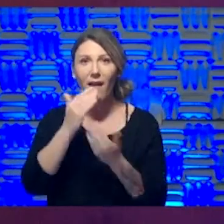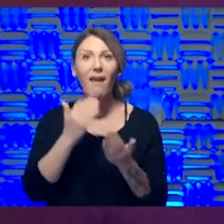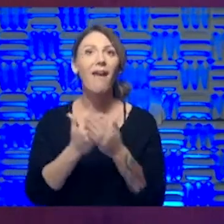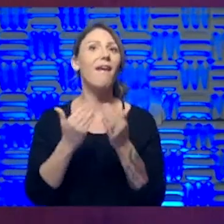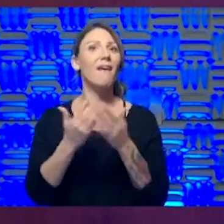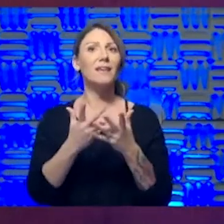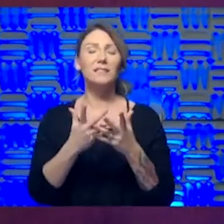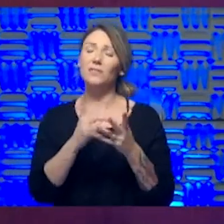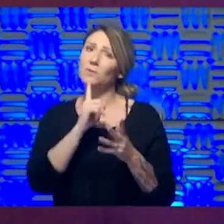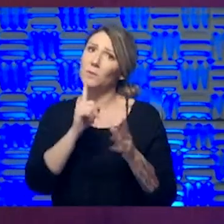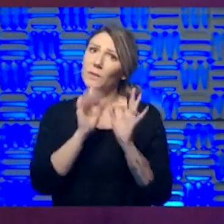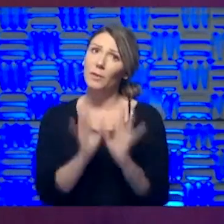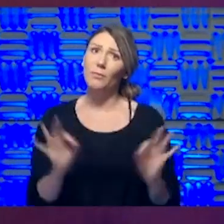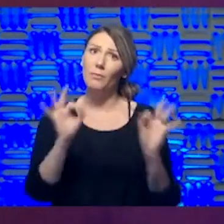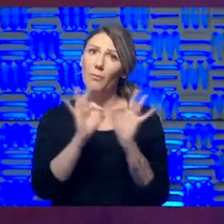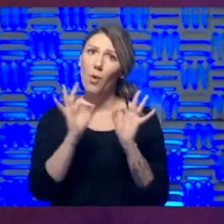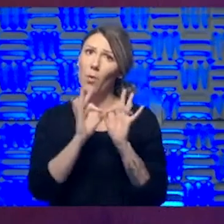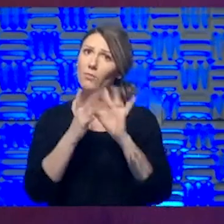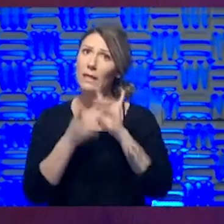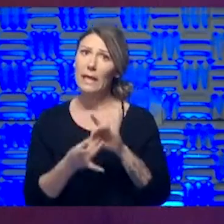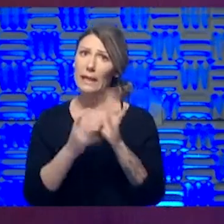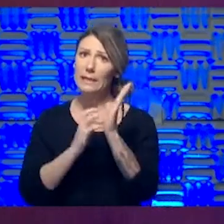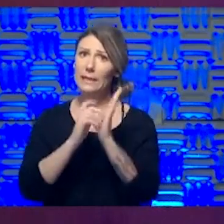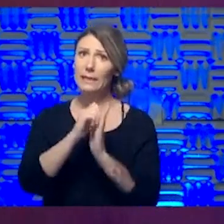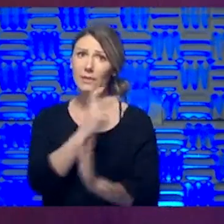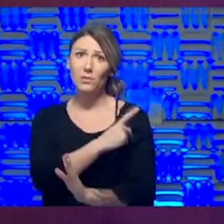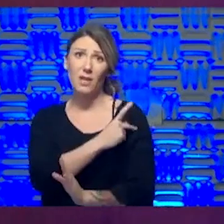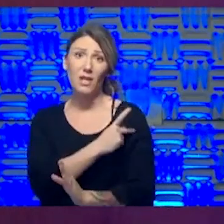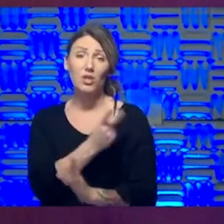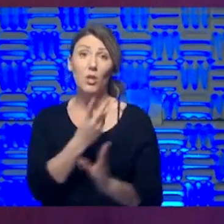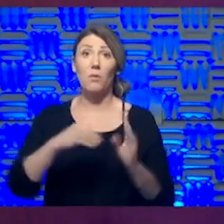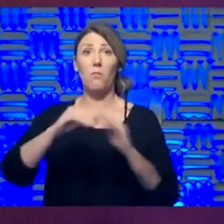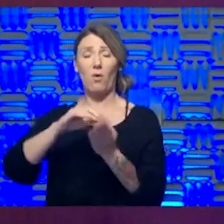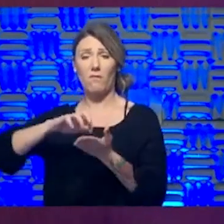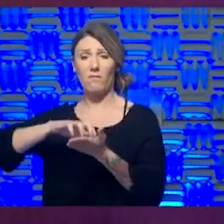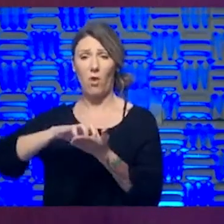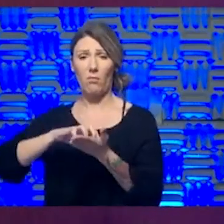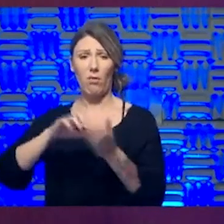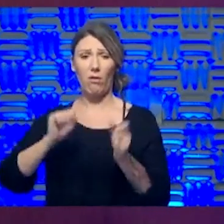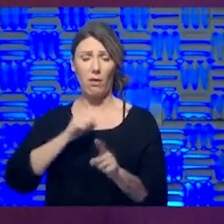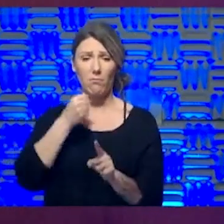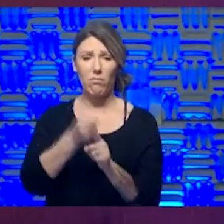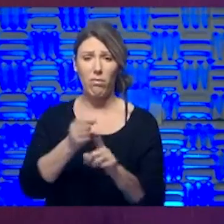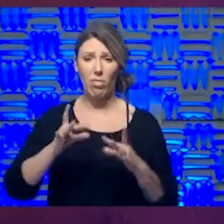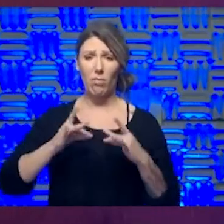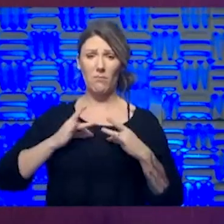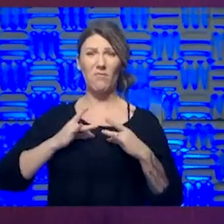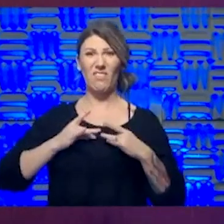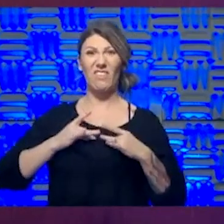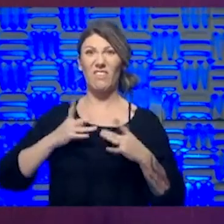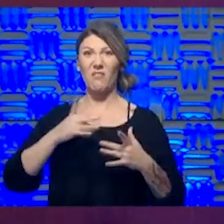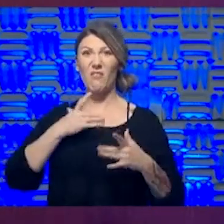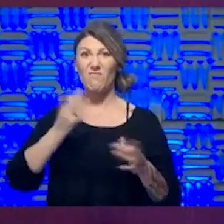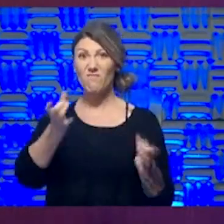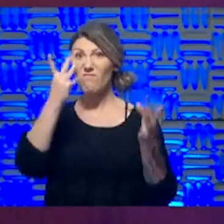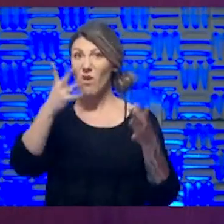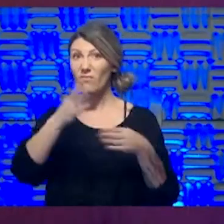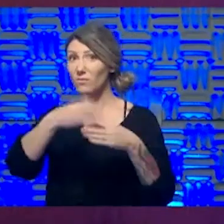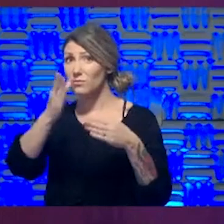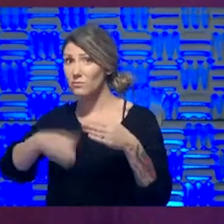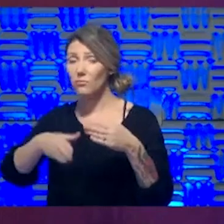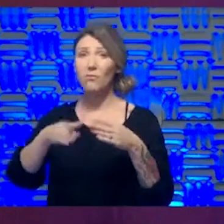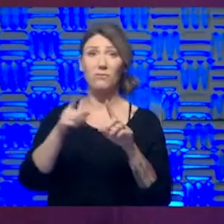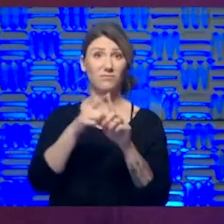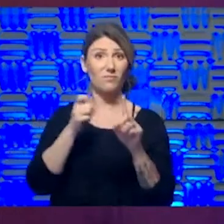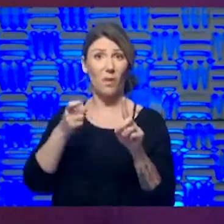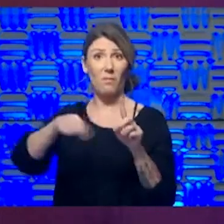important for cancer patients because they are more vulnerable to develop the severe consequences of coronavirus. So there have been studies that have been published now